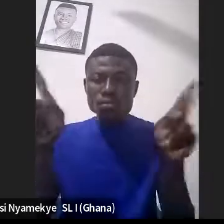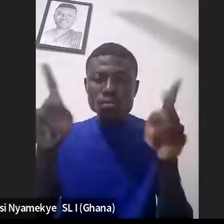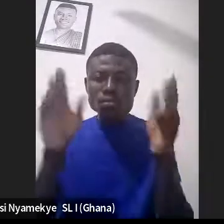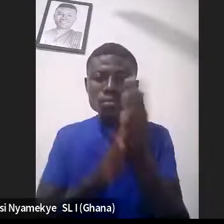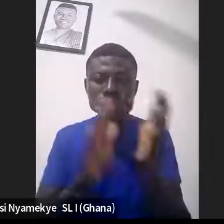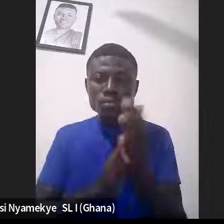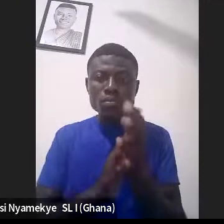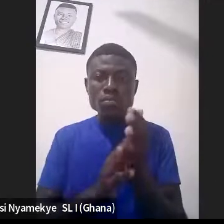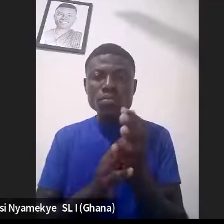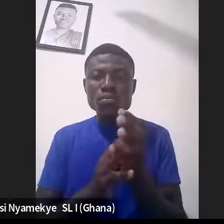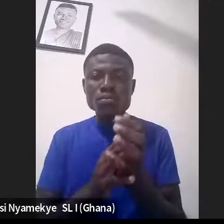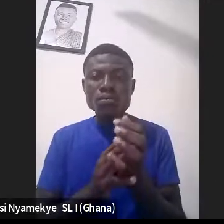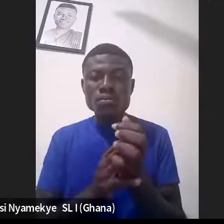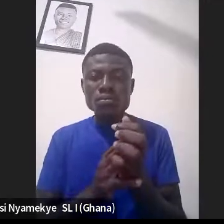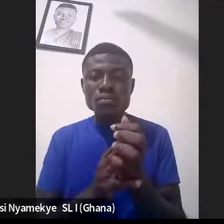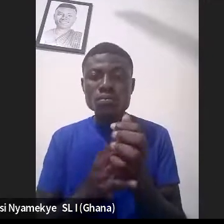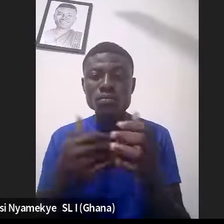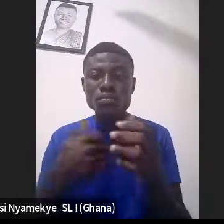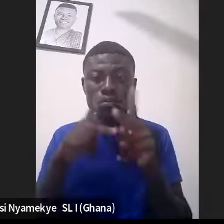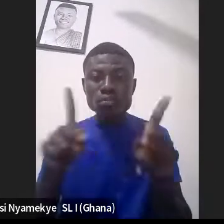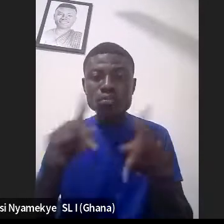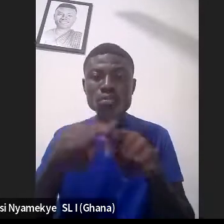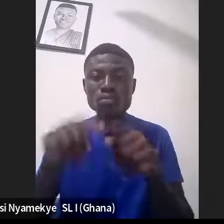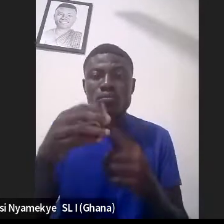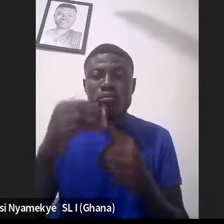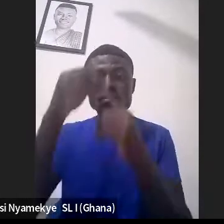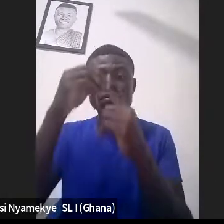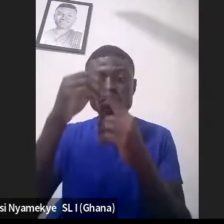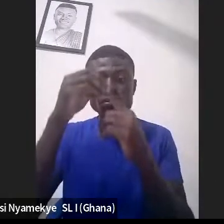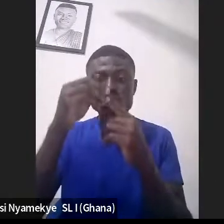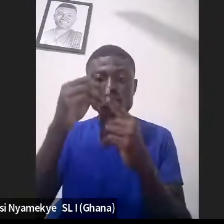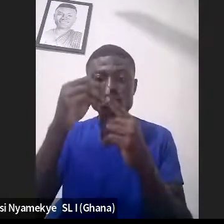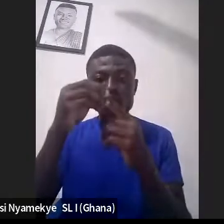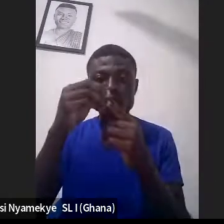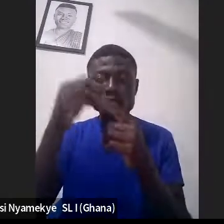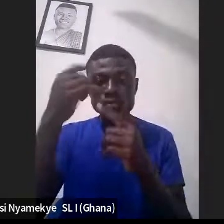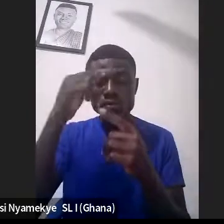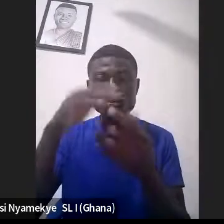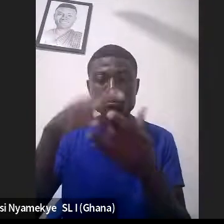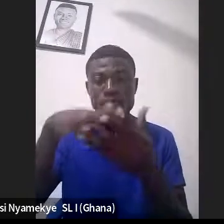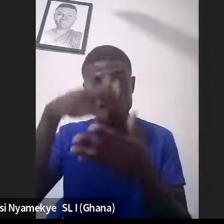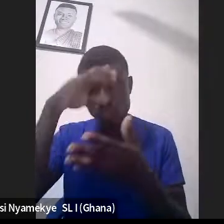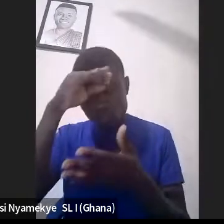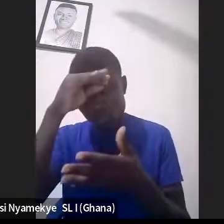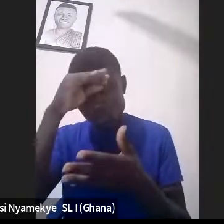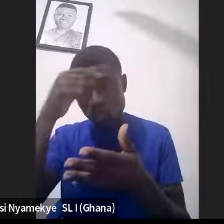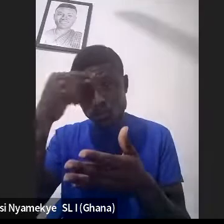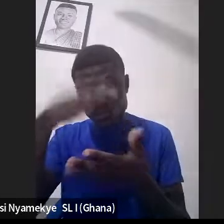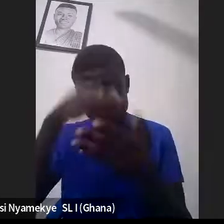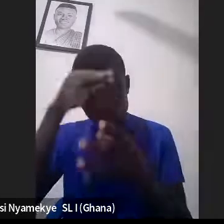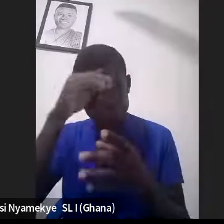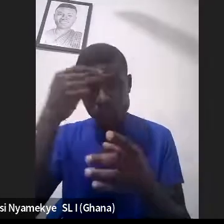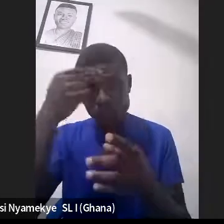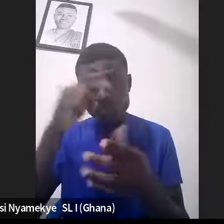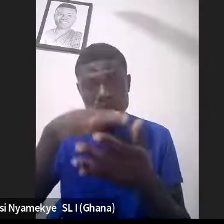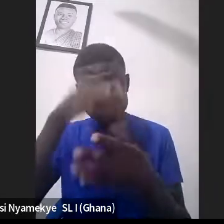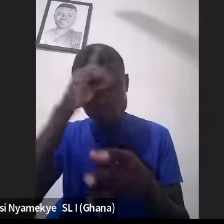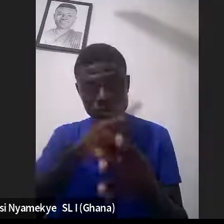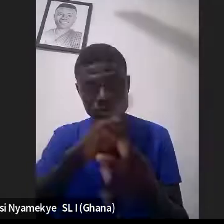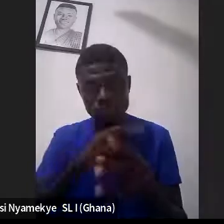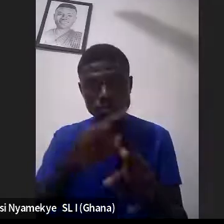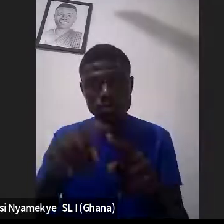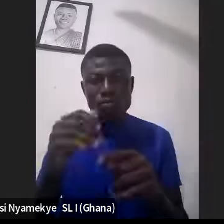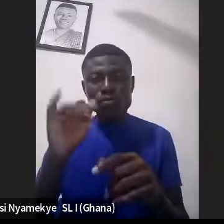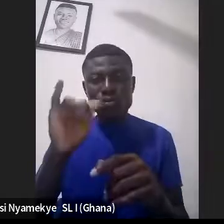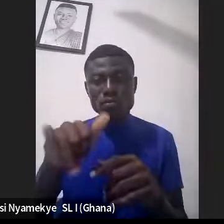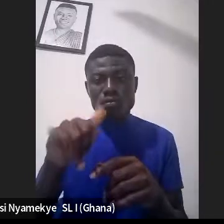public school, but they specialize for students with learning disabilities, not just dyslexia. And they told us